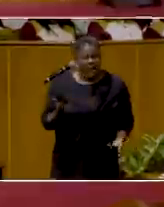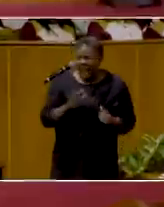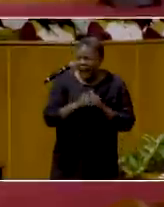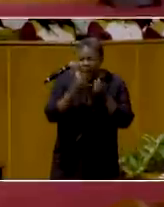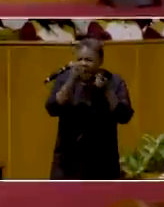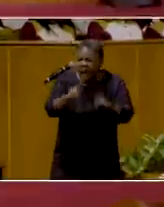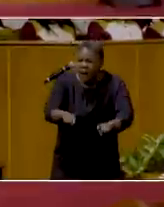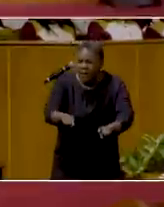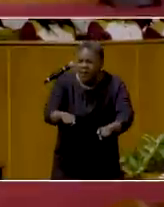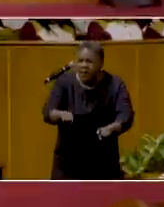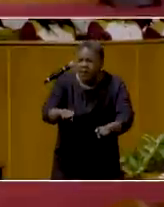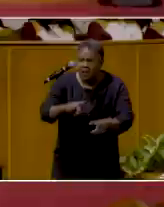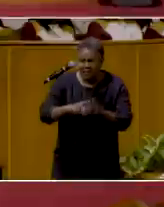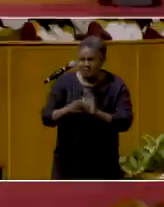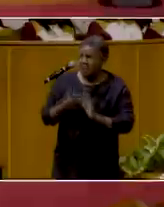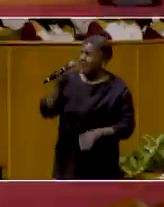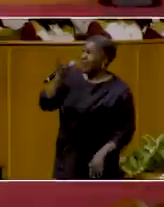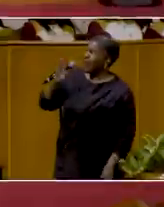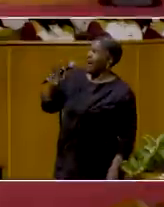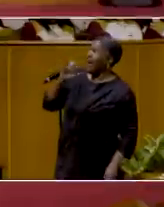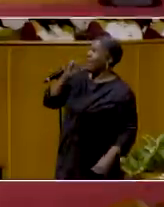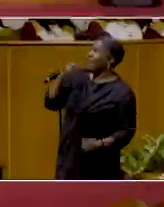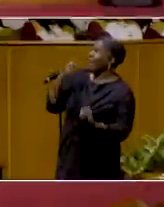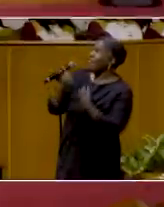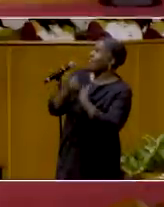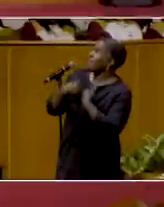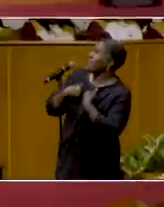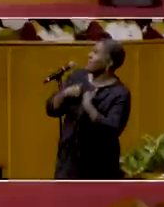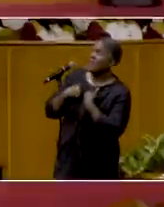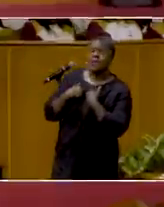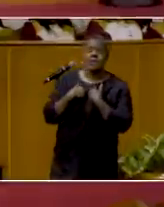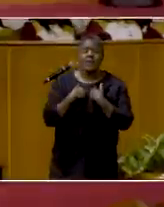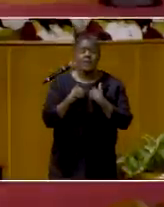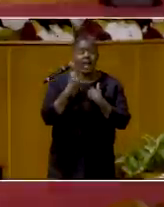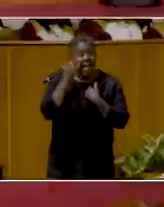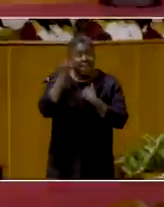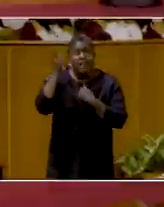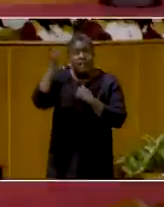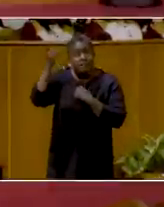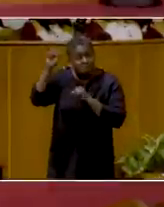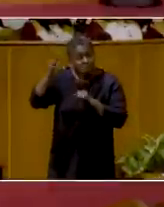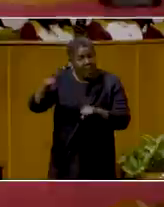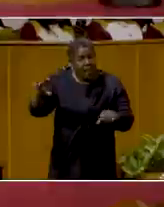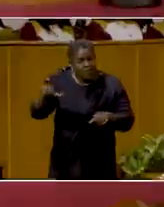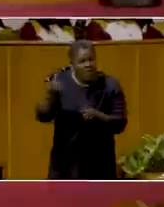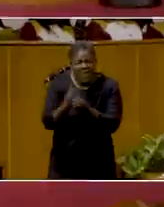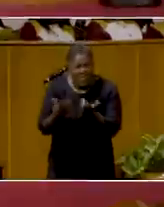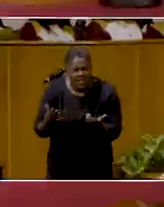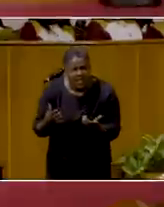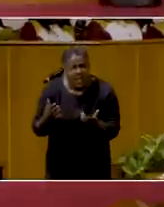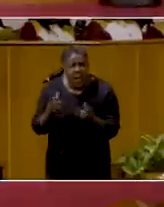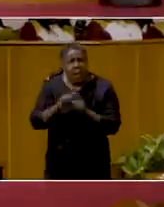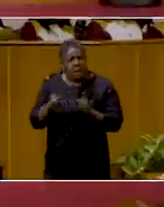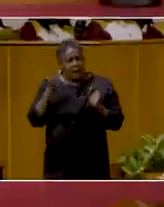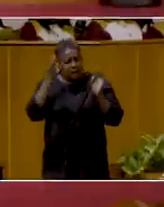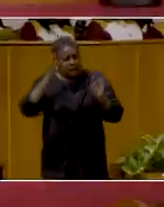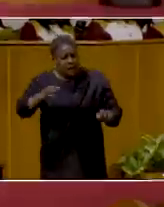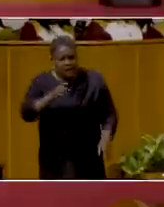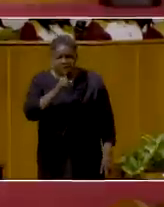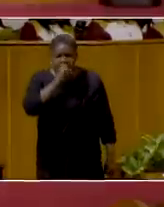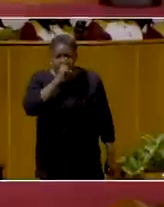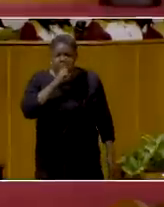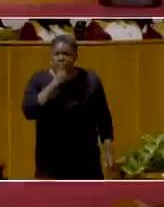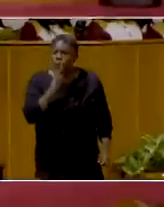God must not love. Because if God can do anything and God chooses not to do